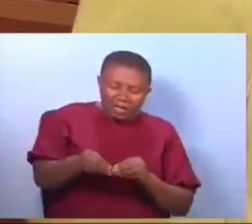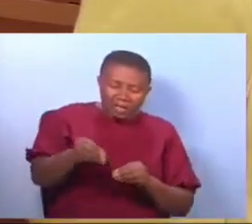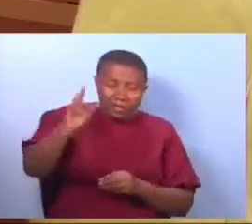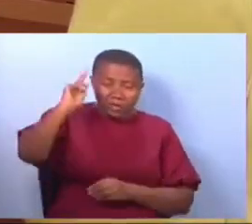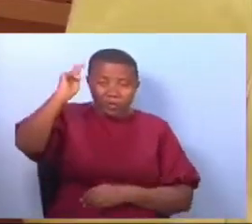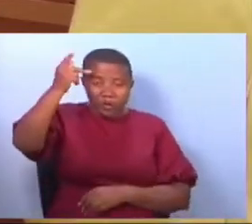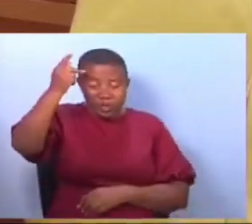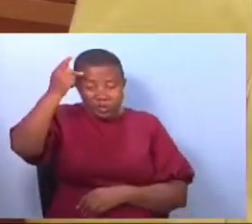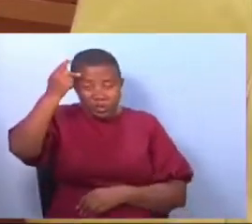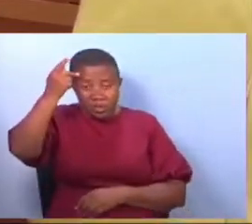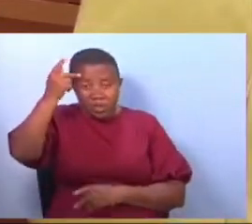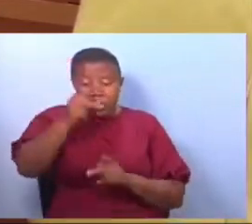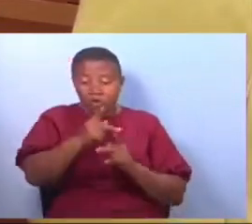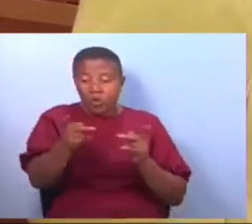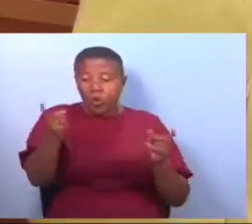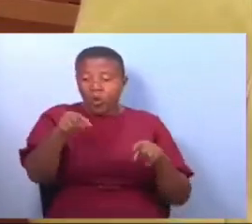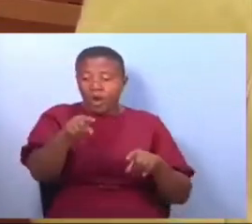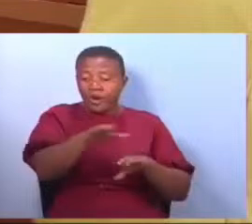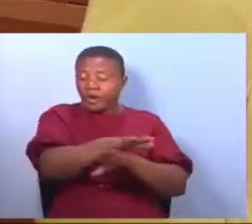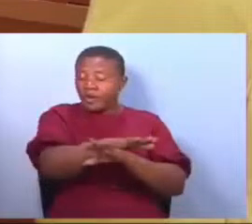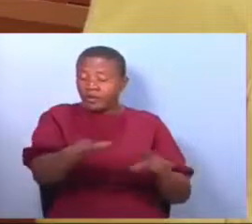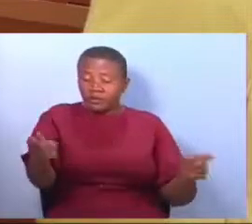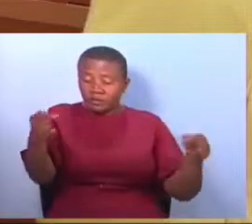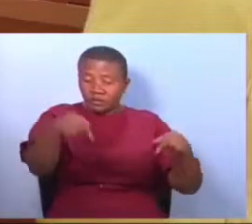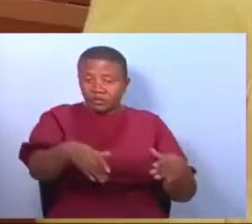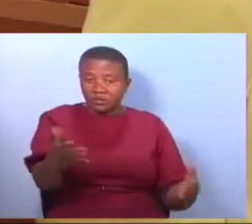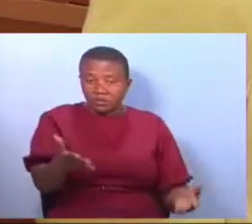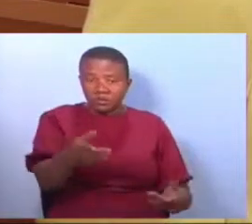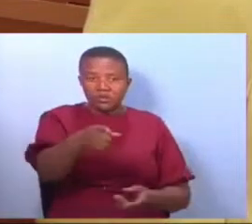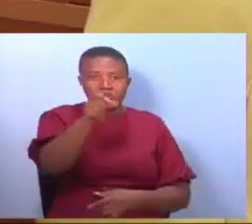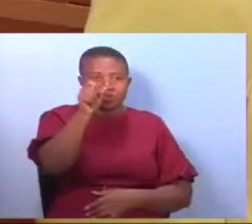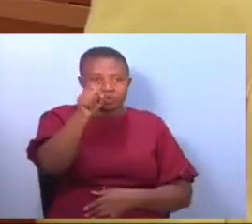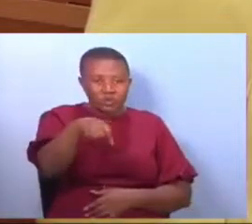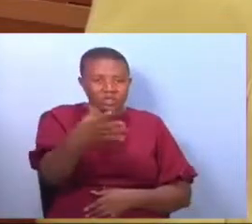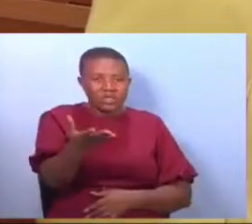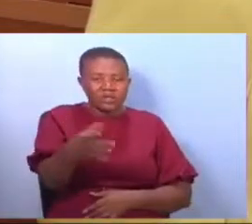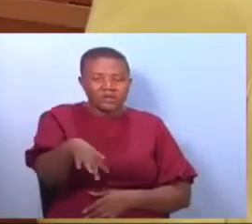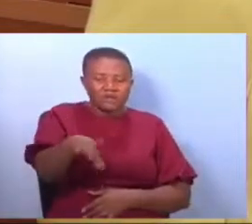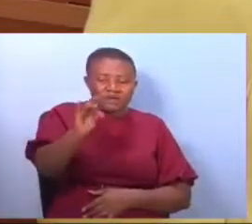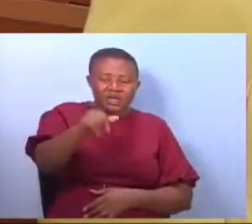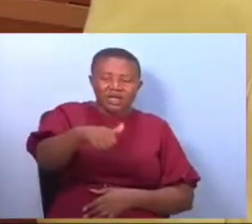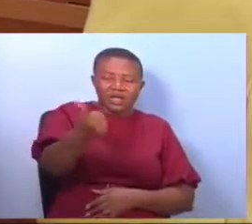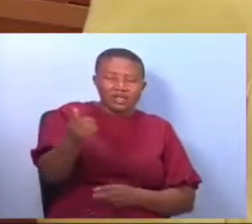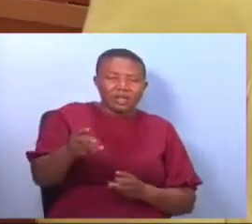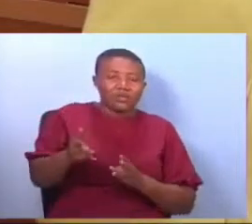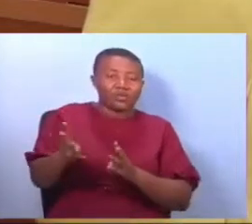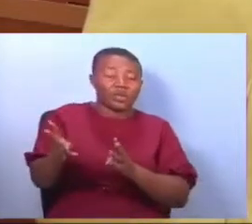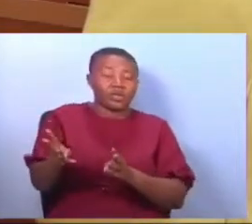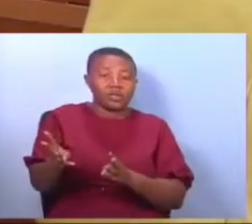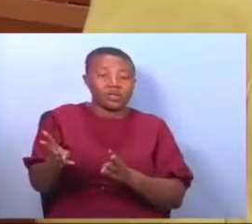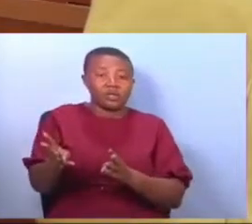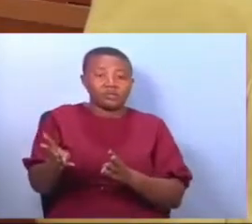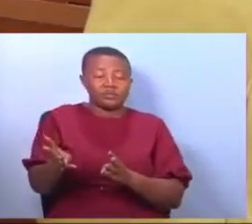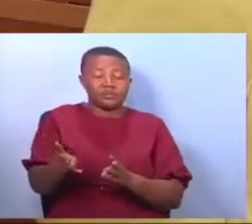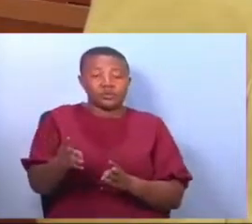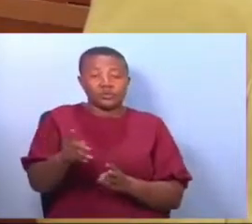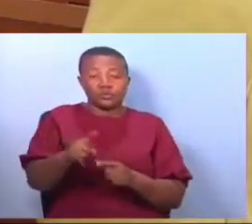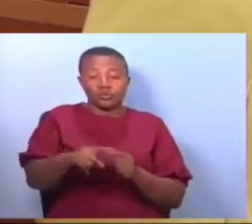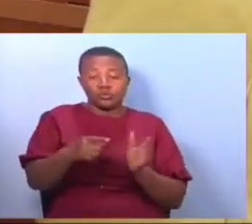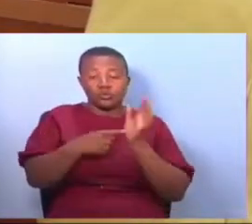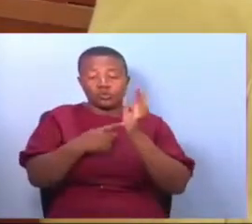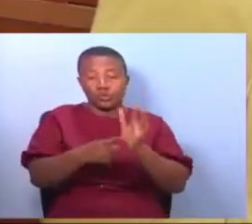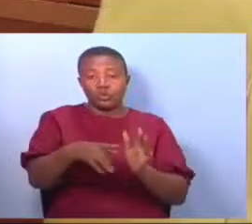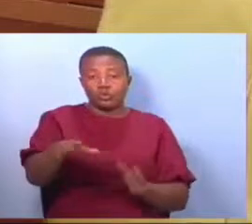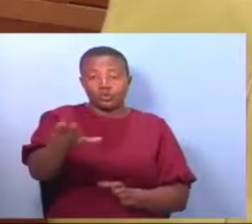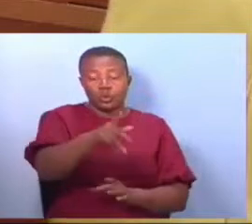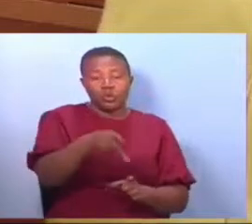no longer a member of Parliament, you can also find yourself on another platform where you can exhibit your